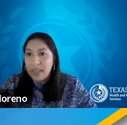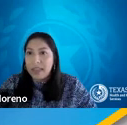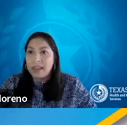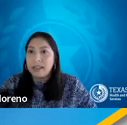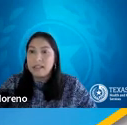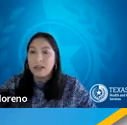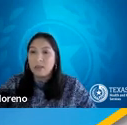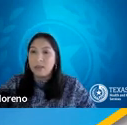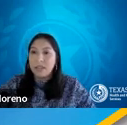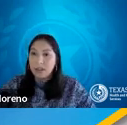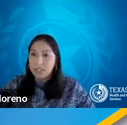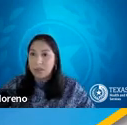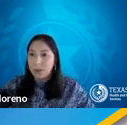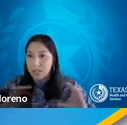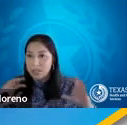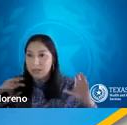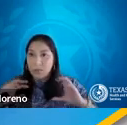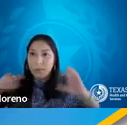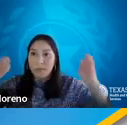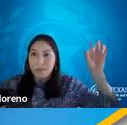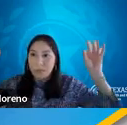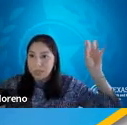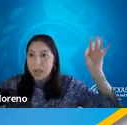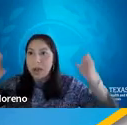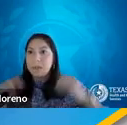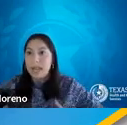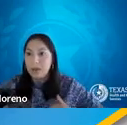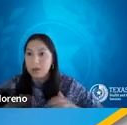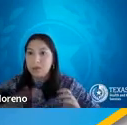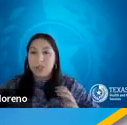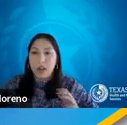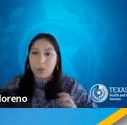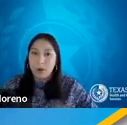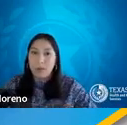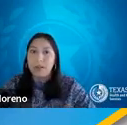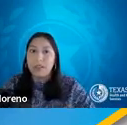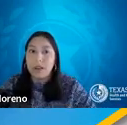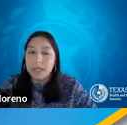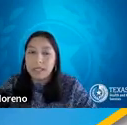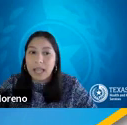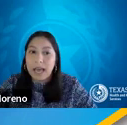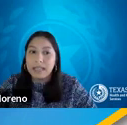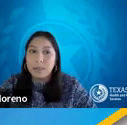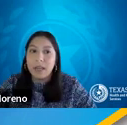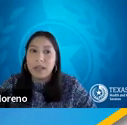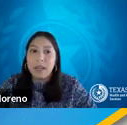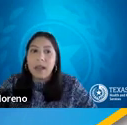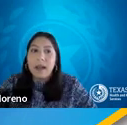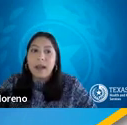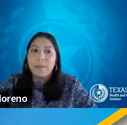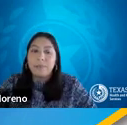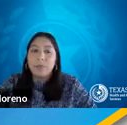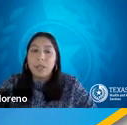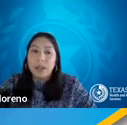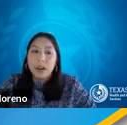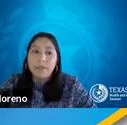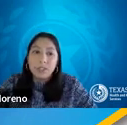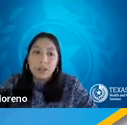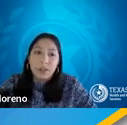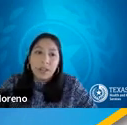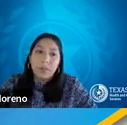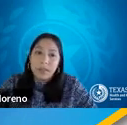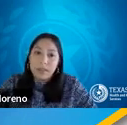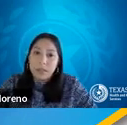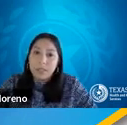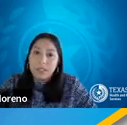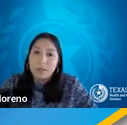health and really nourish communities from the top down, which we'll talk more about in the coming slides. But really, our efforts